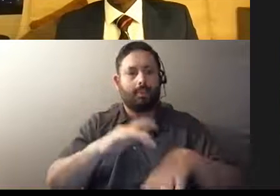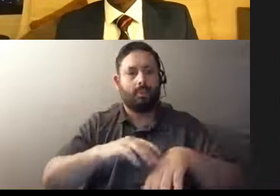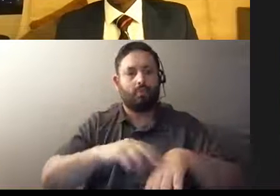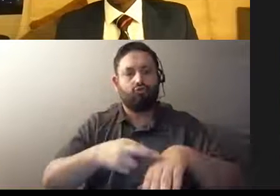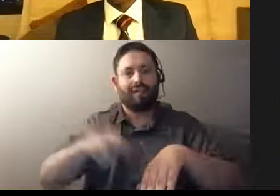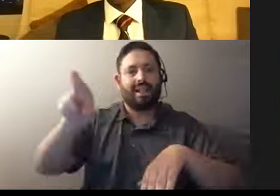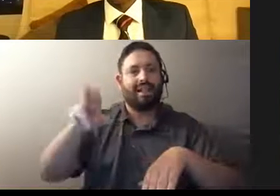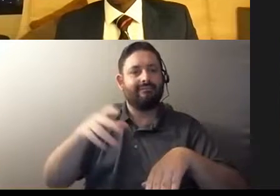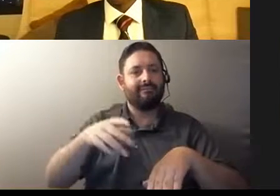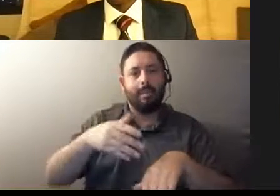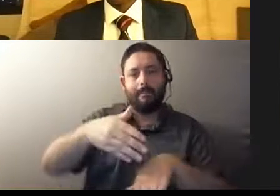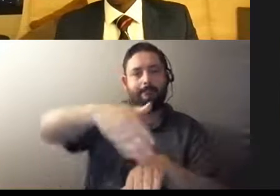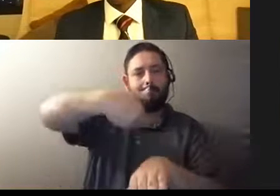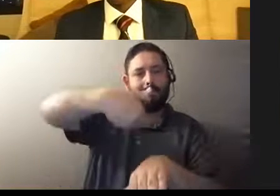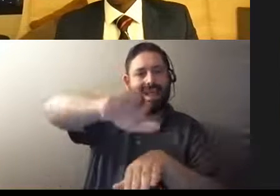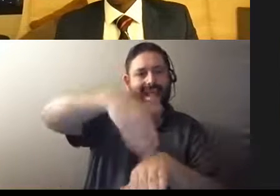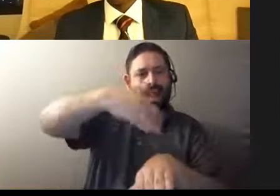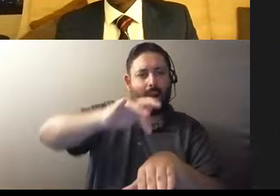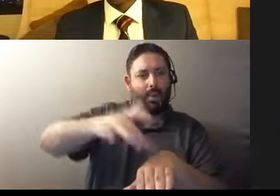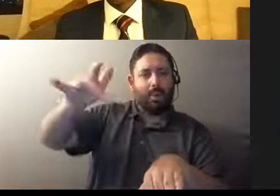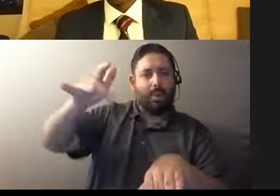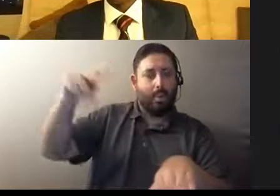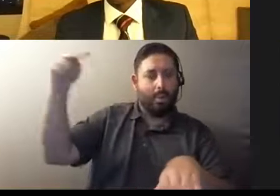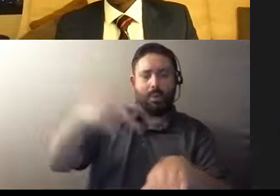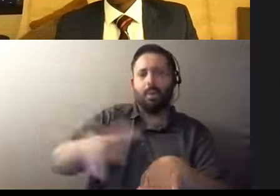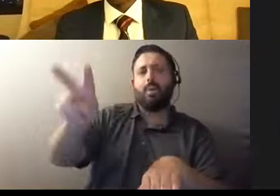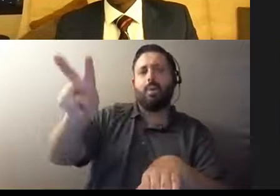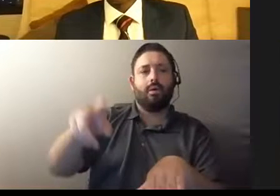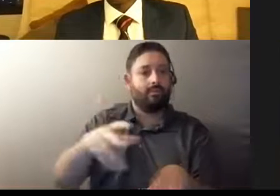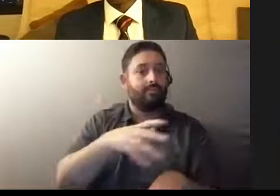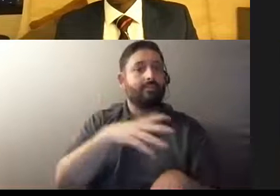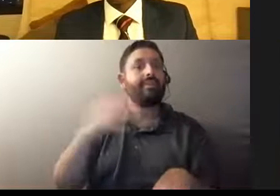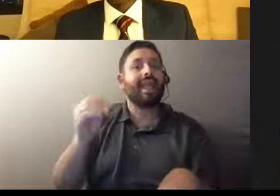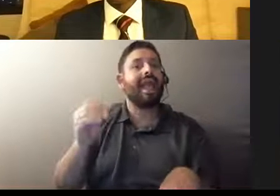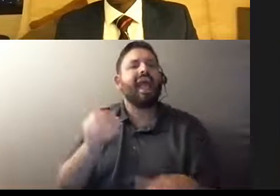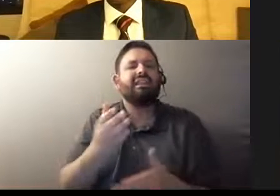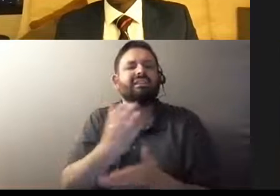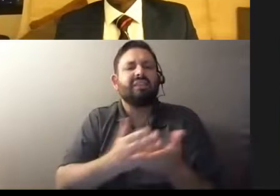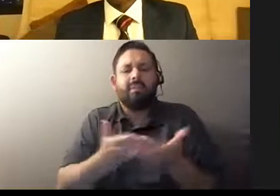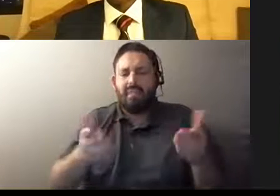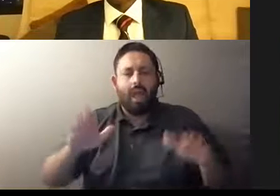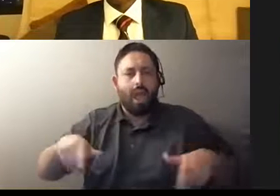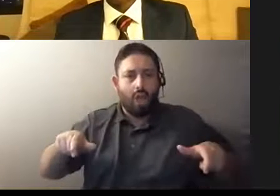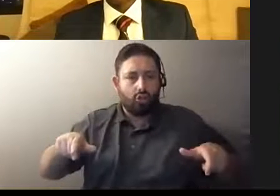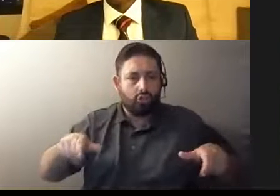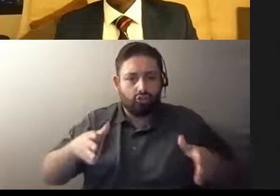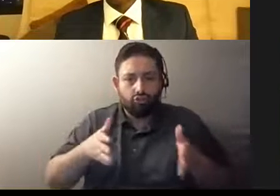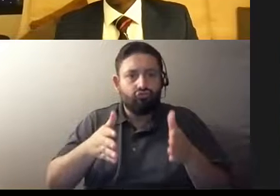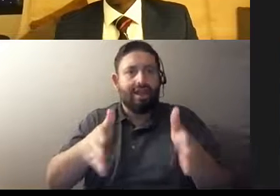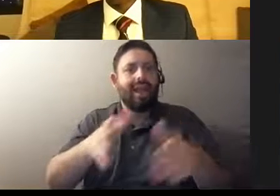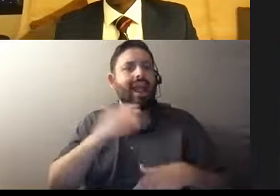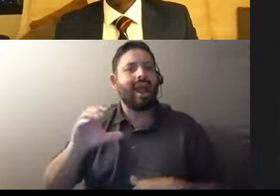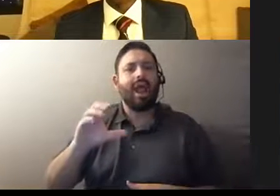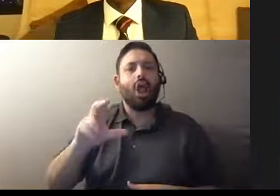and reflective products that will be on the street and on the curbs, similar to where we have